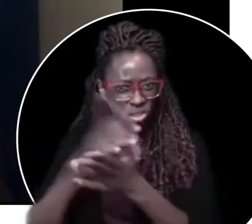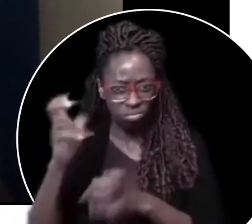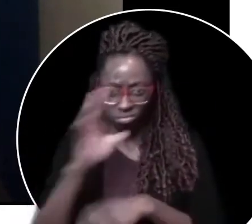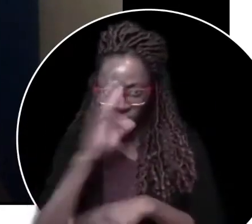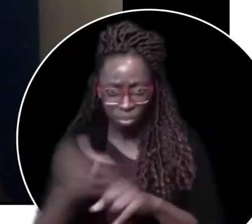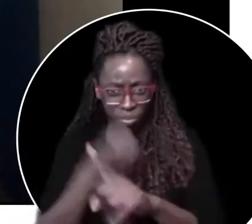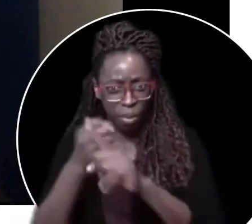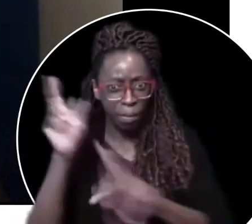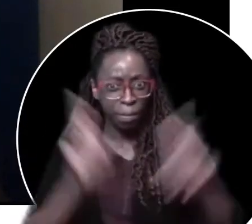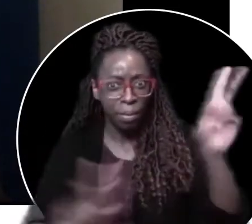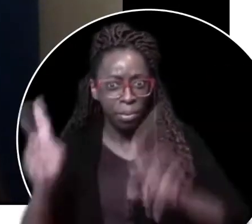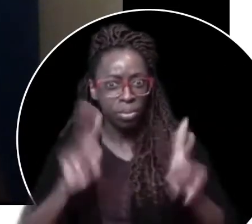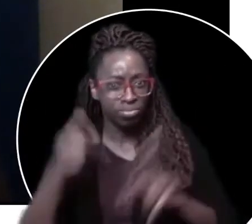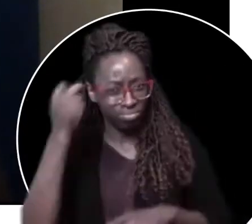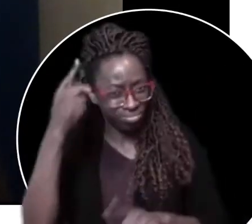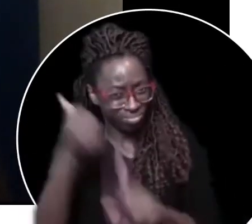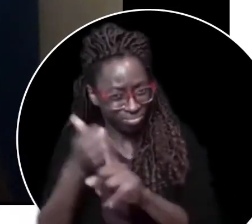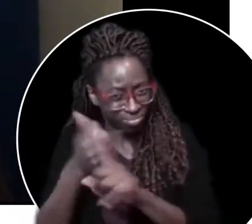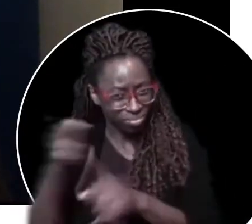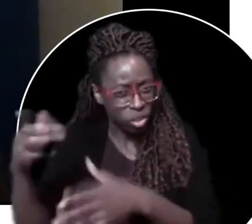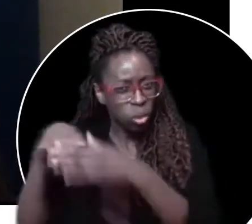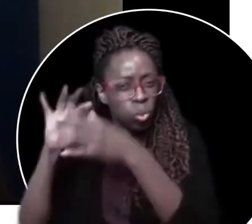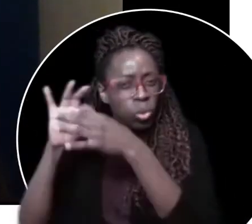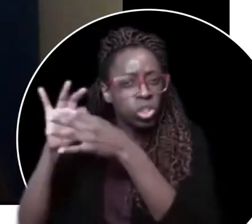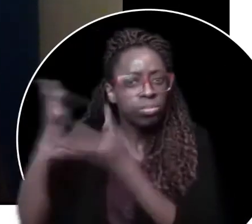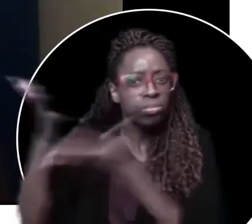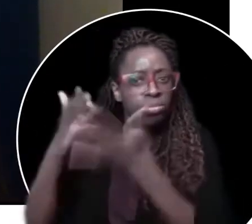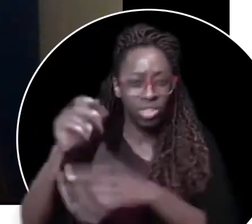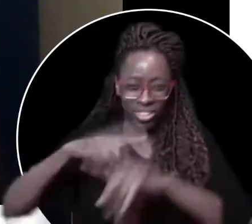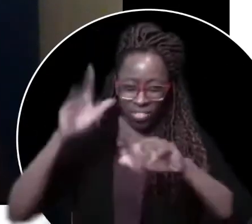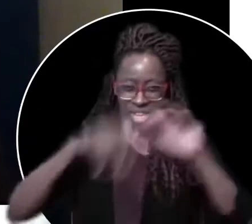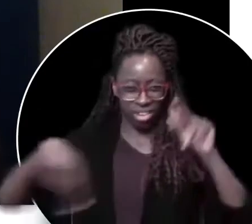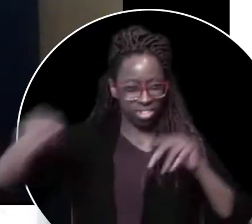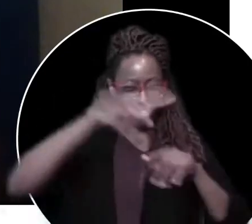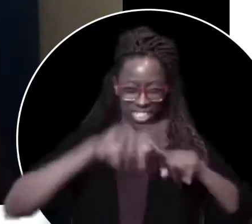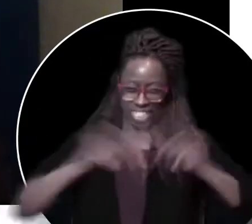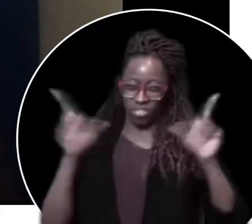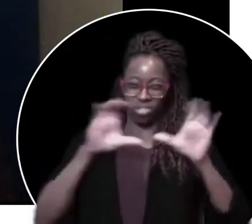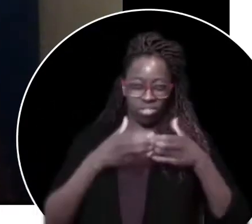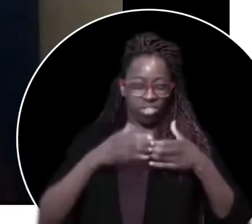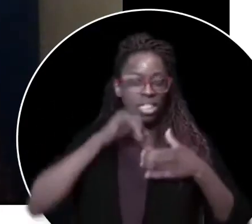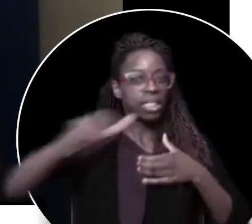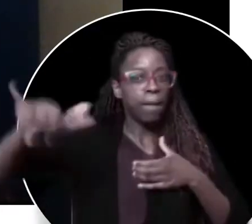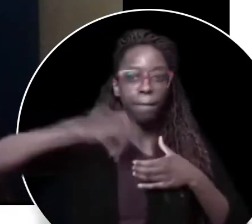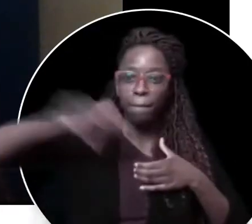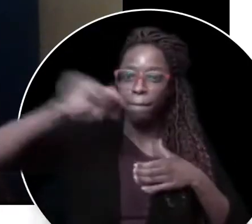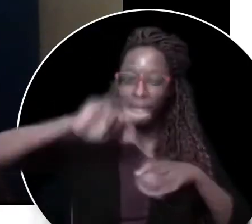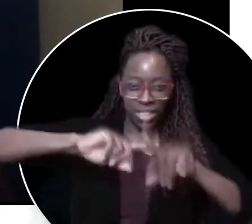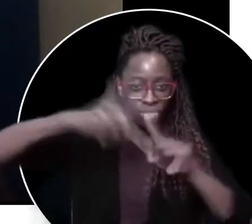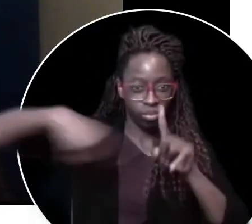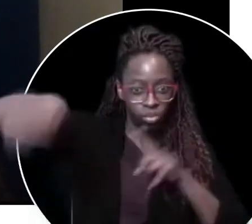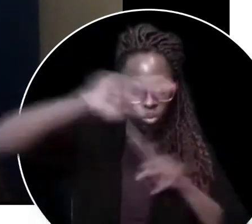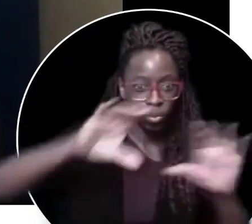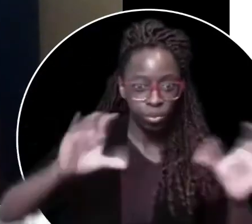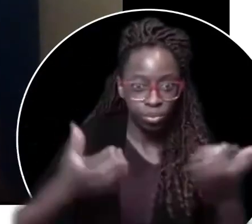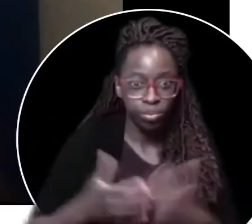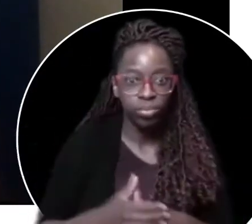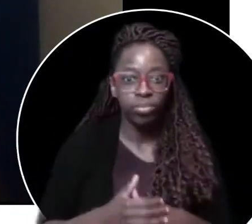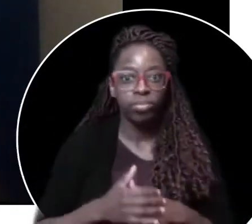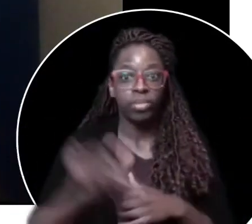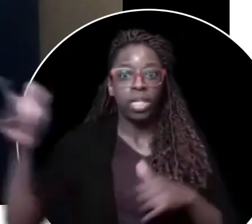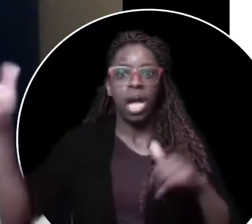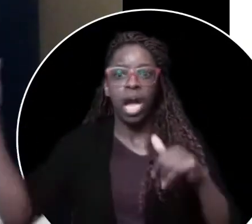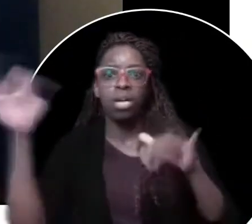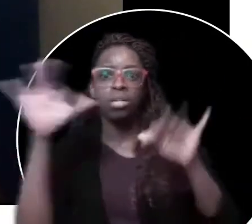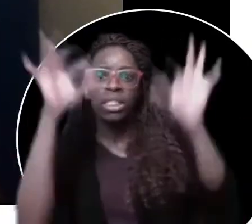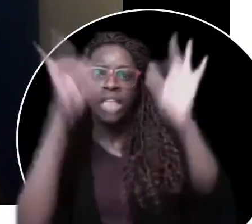bring attention to the systematic ways in which academia and institutions of learning participate in bordering, excluding, and silencing human